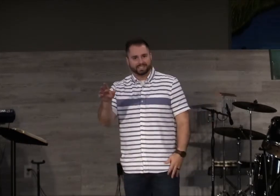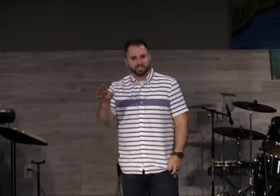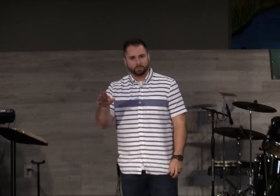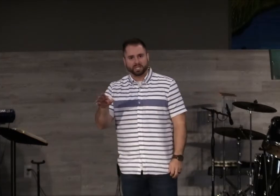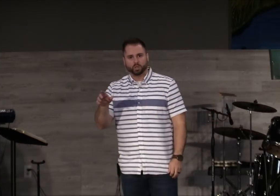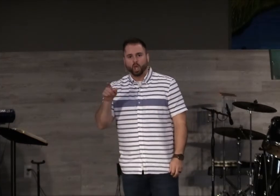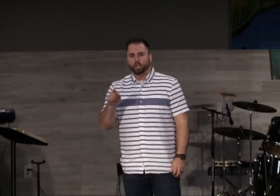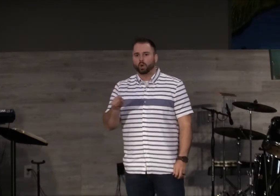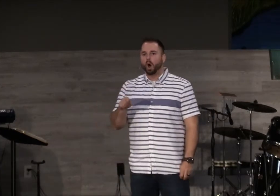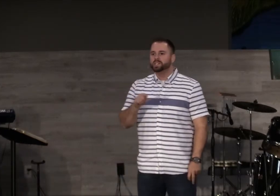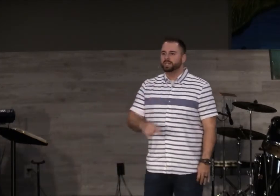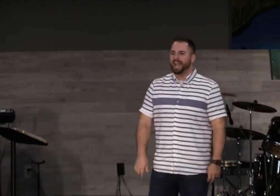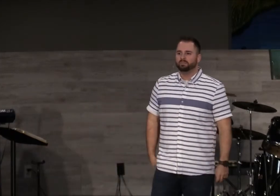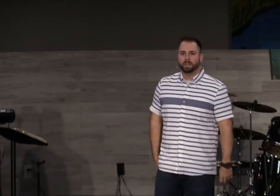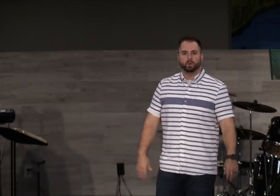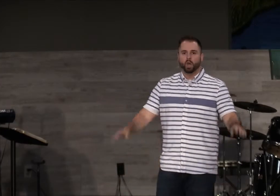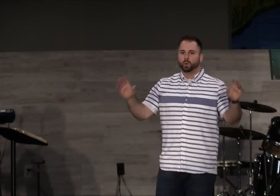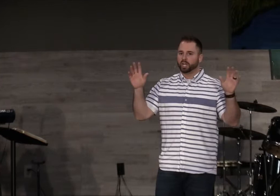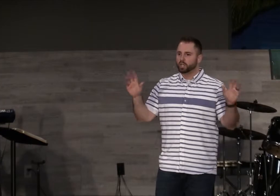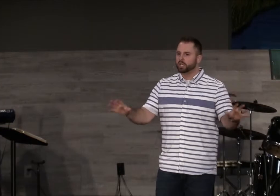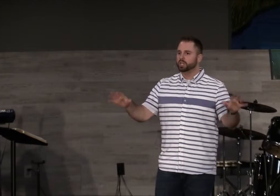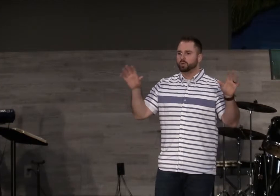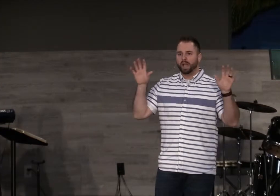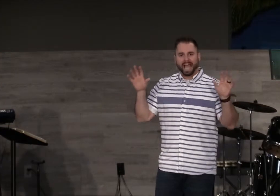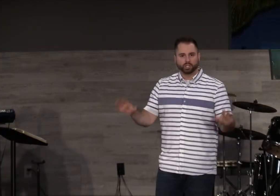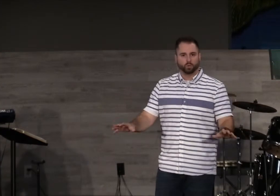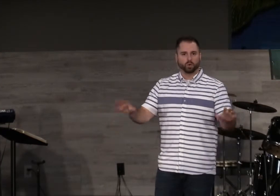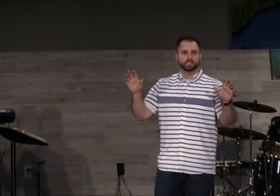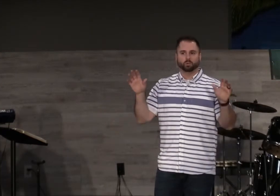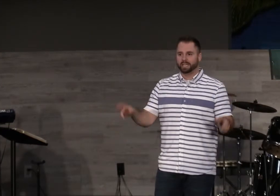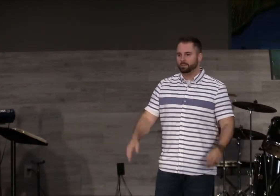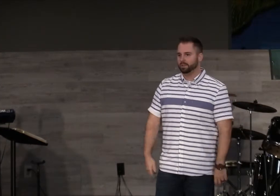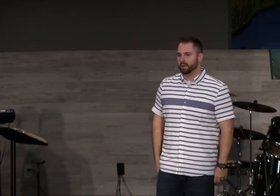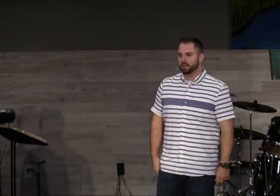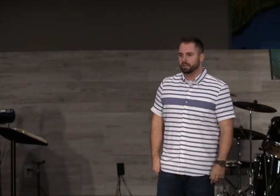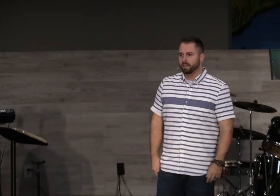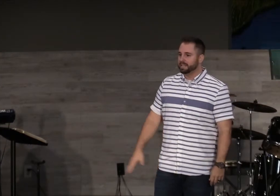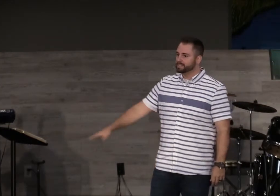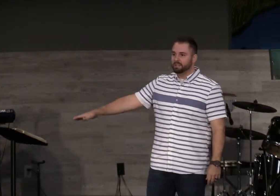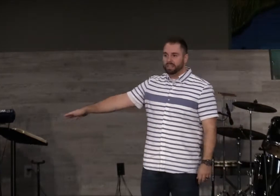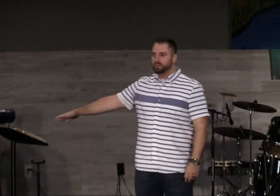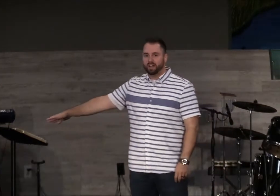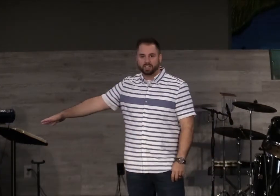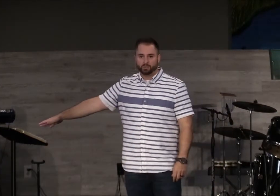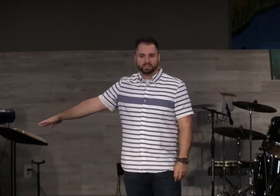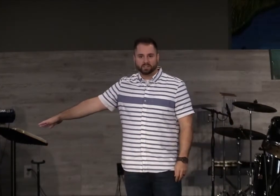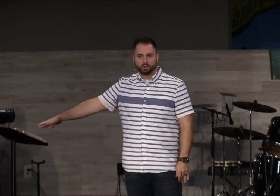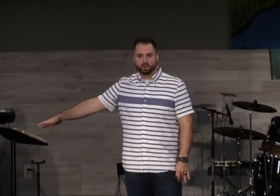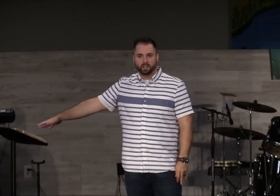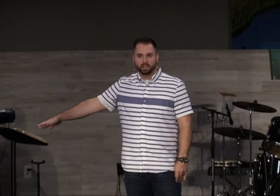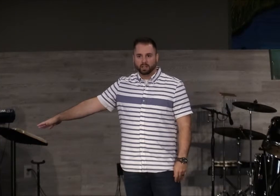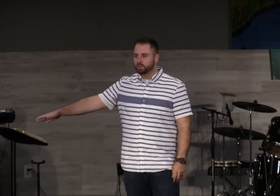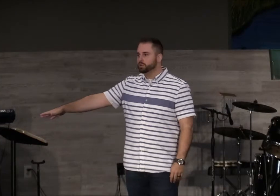sin and he sees your potential, you are always going to have people who are going to look at you at your worst and want to keep you there. And that's the same thing we find in the rest of